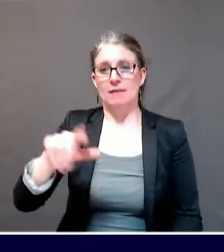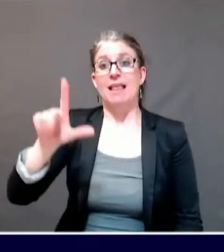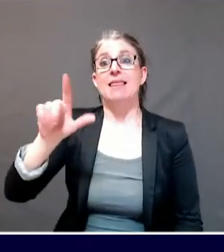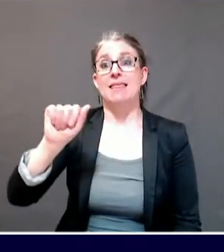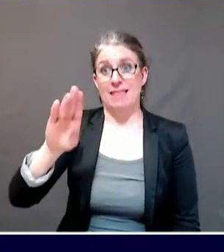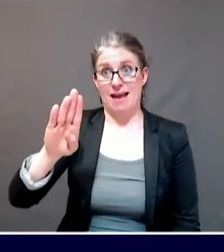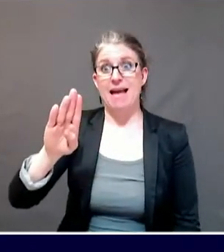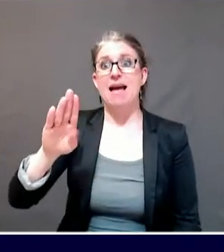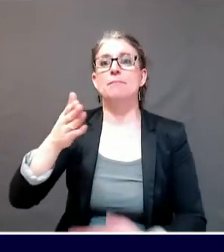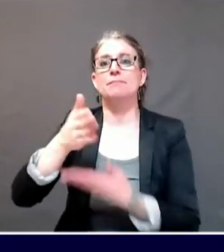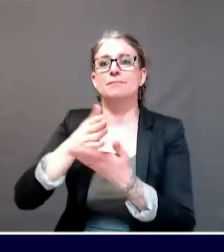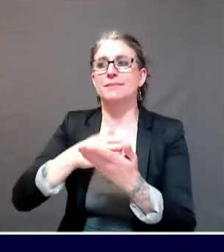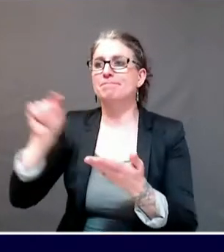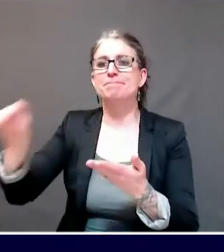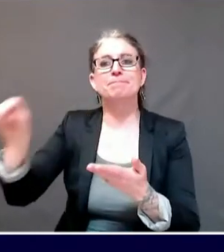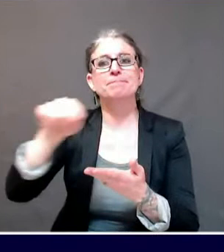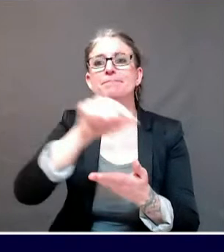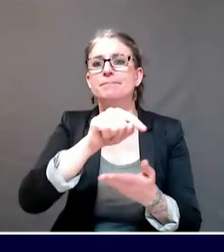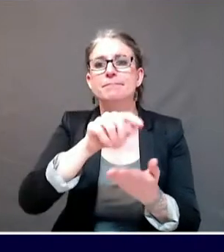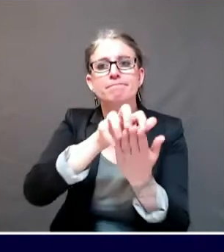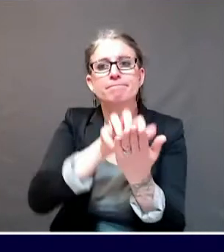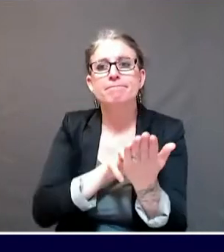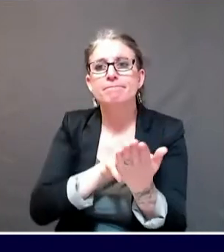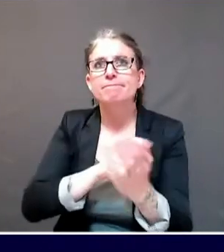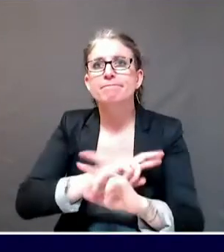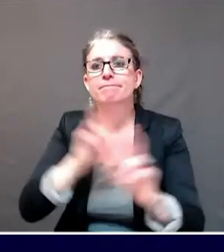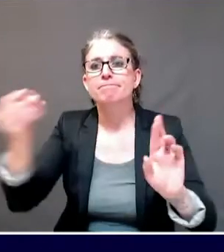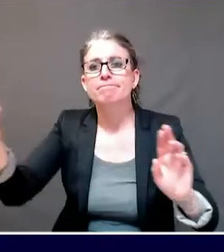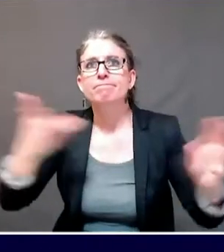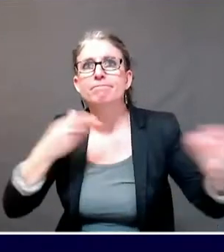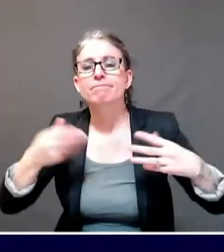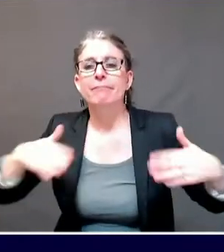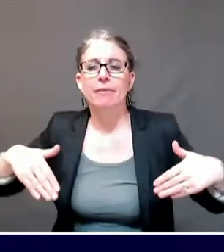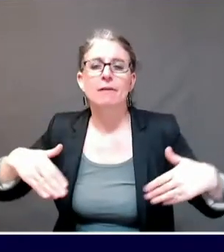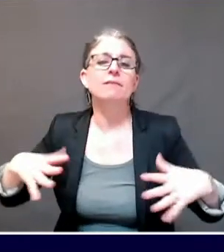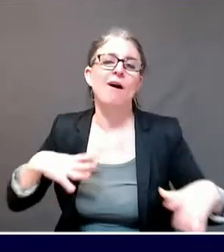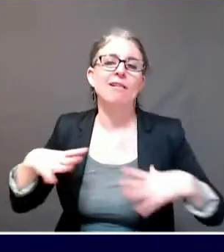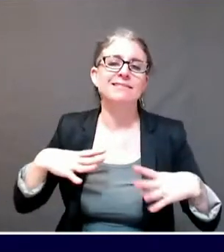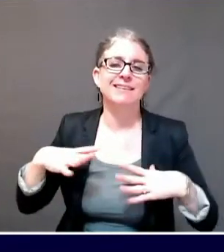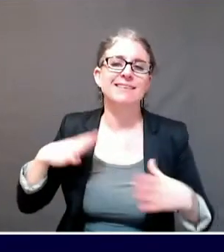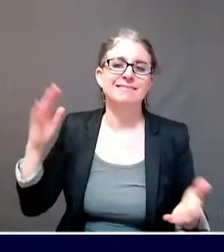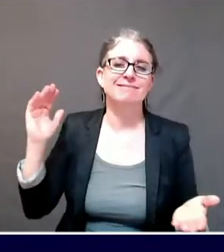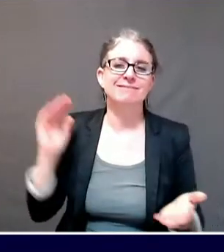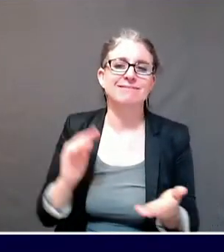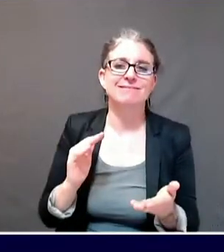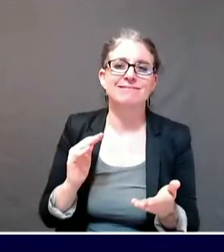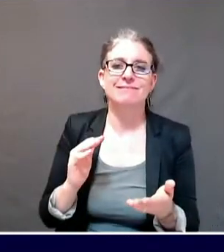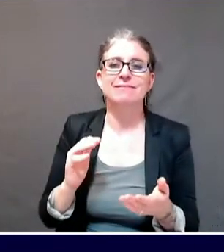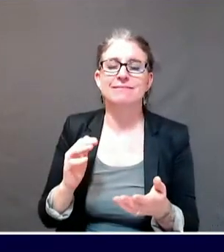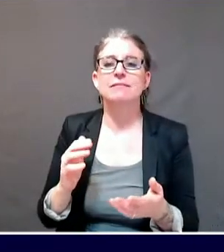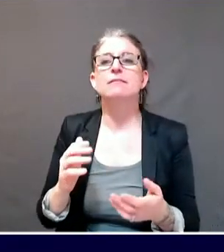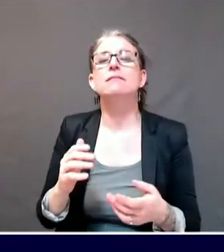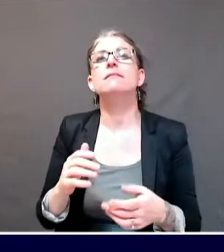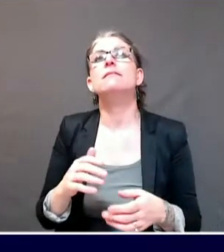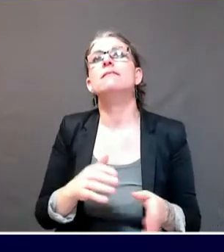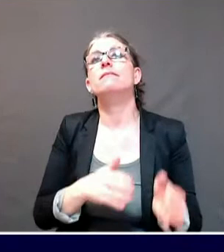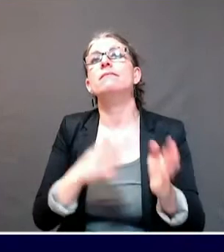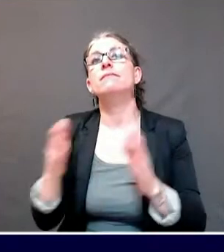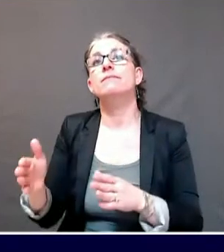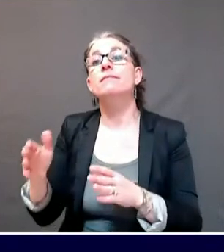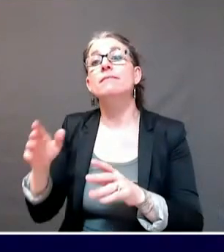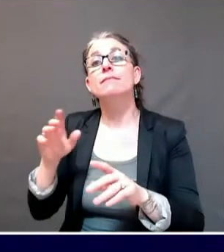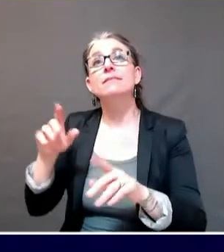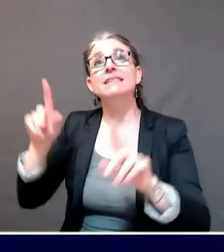others. We've also seen a reduction in the overall amount of testing, specifically the day before